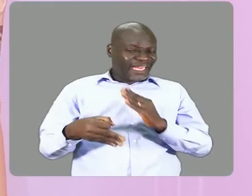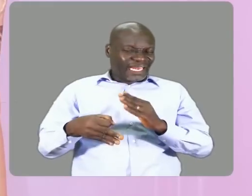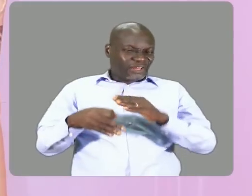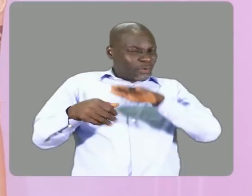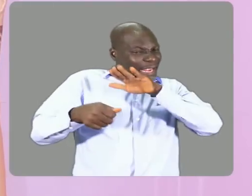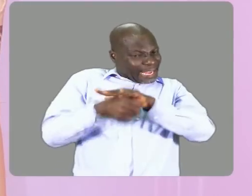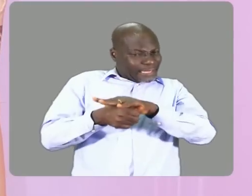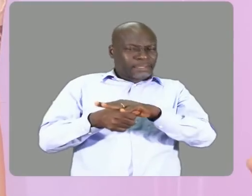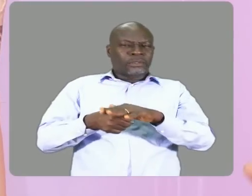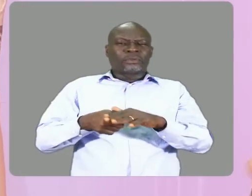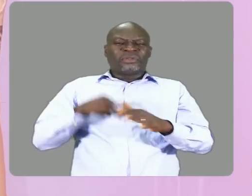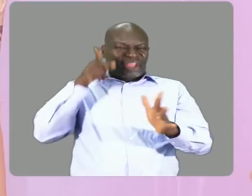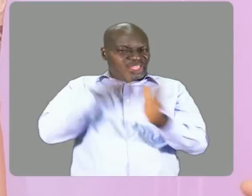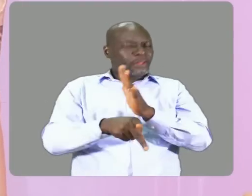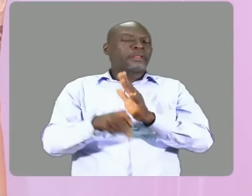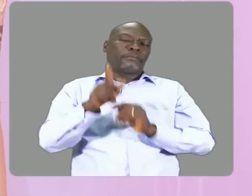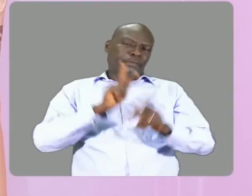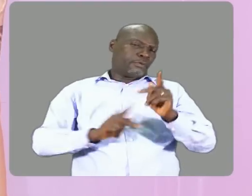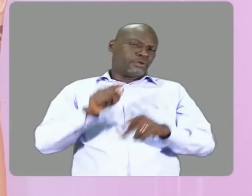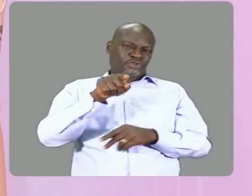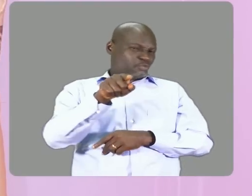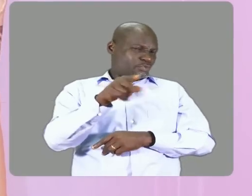ase na u she nipa mo ja etugu